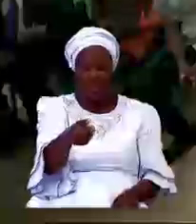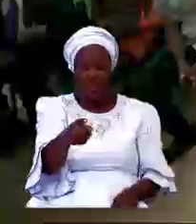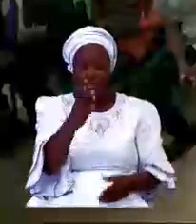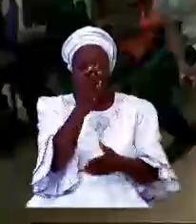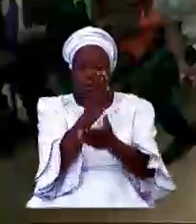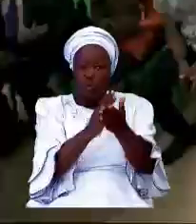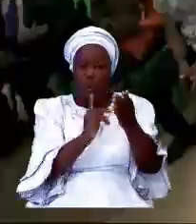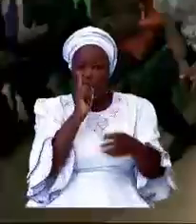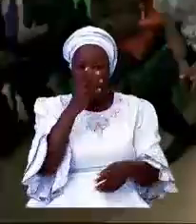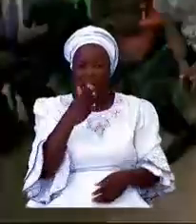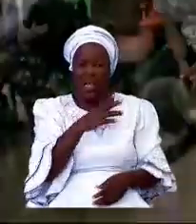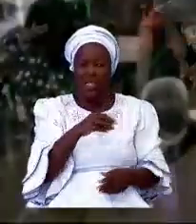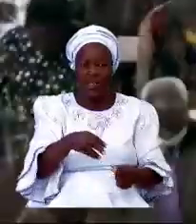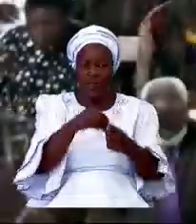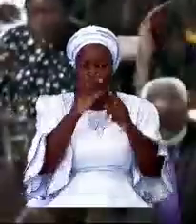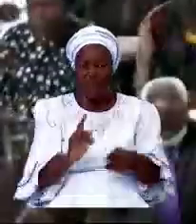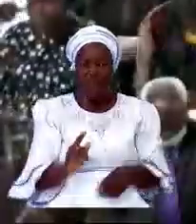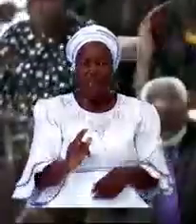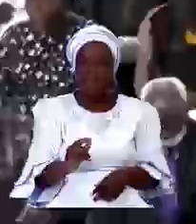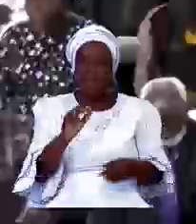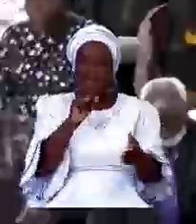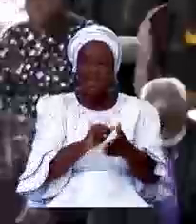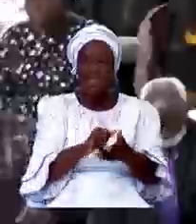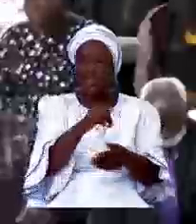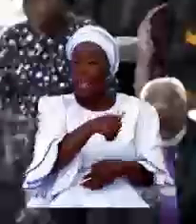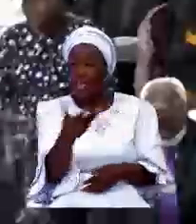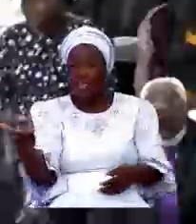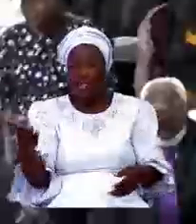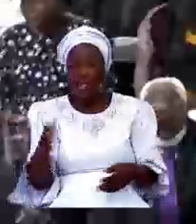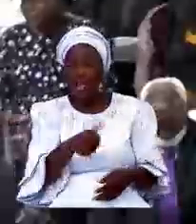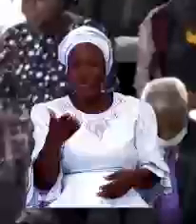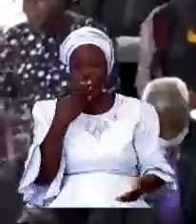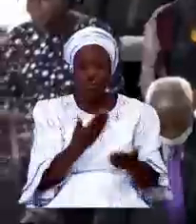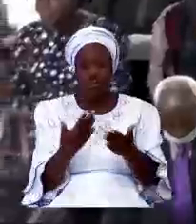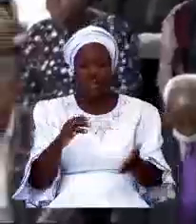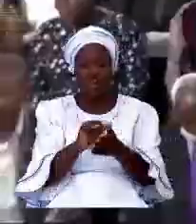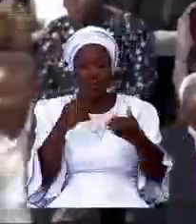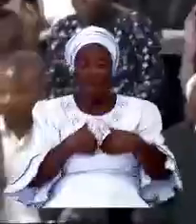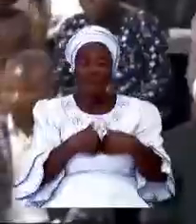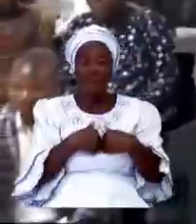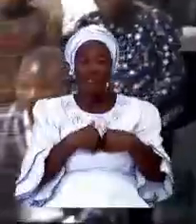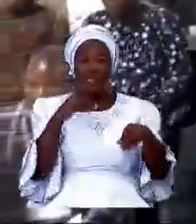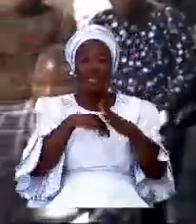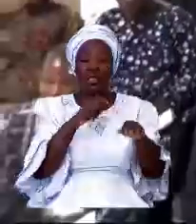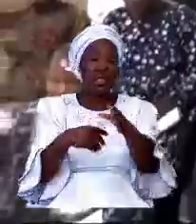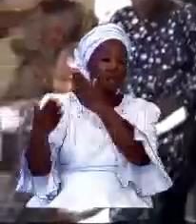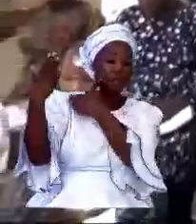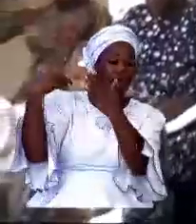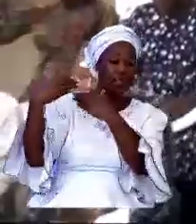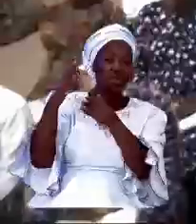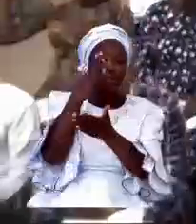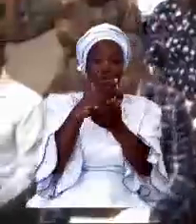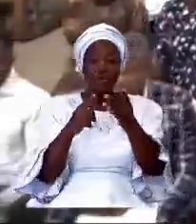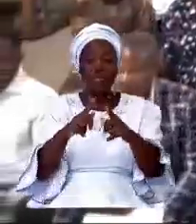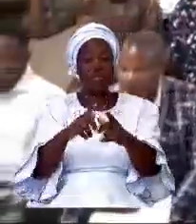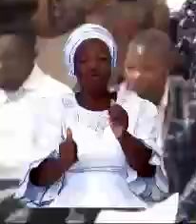I'm talking to you, somebody there in particular, that whatever good thing you have had